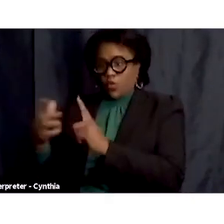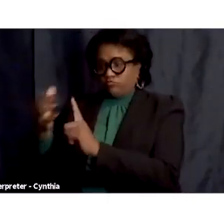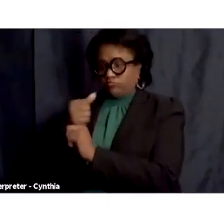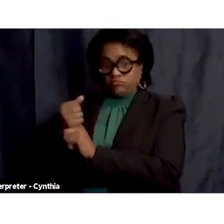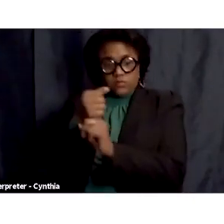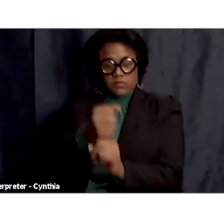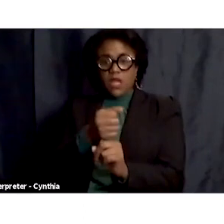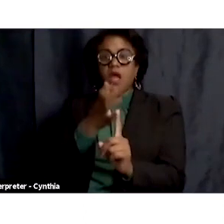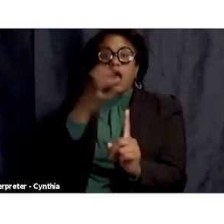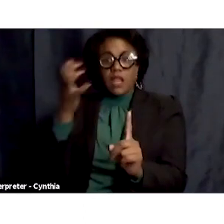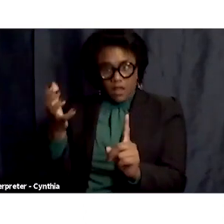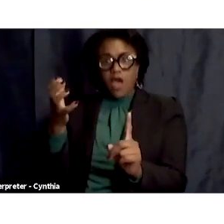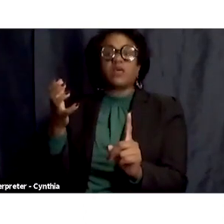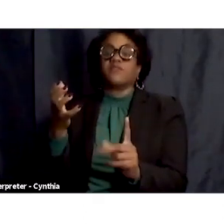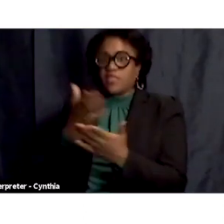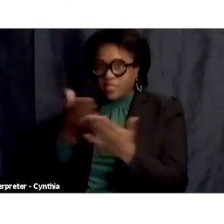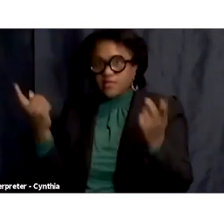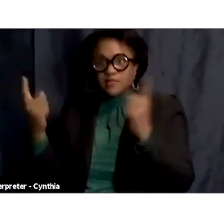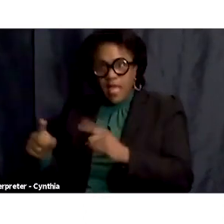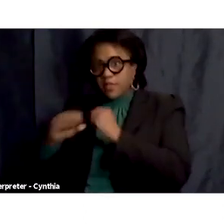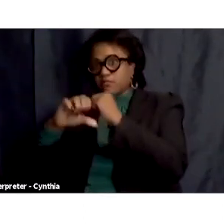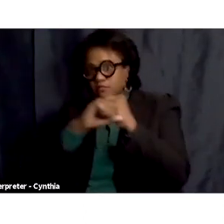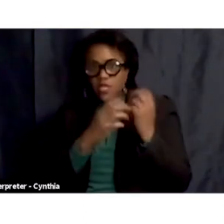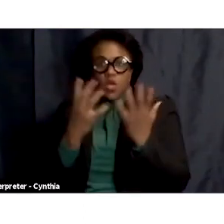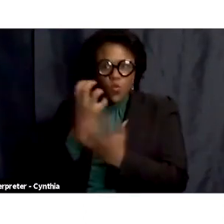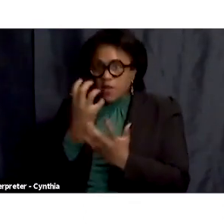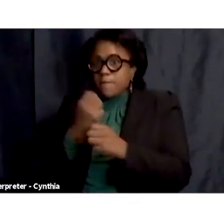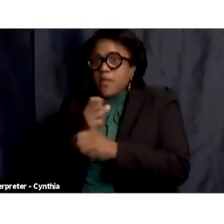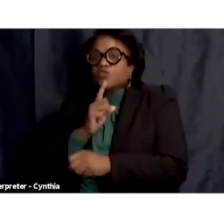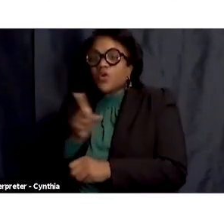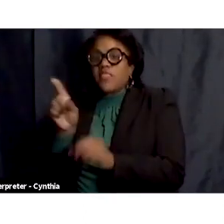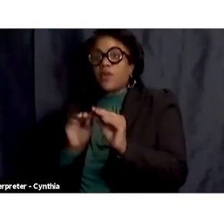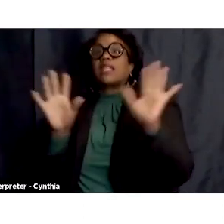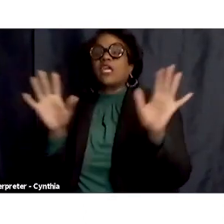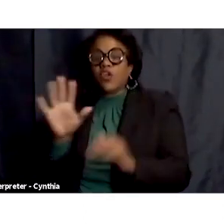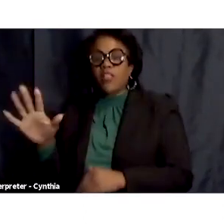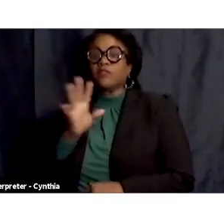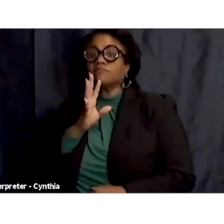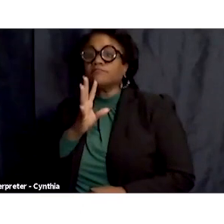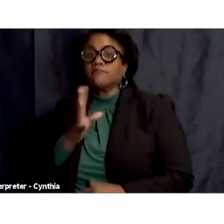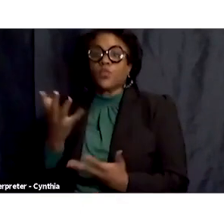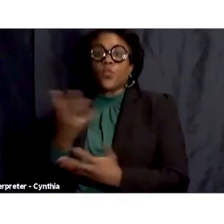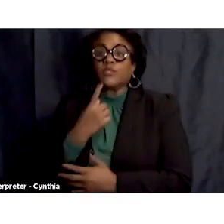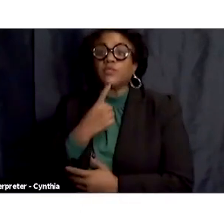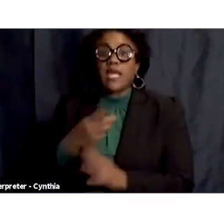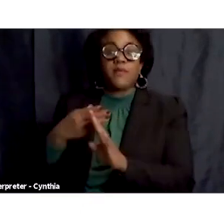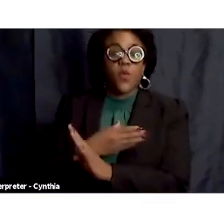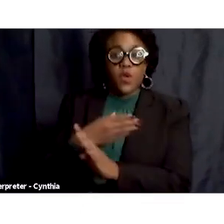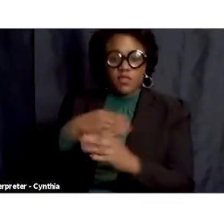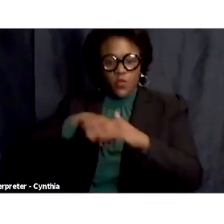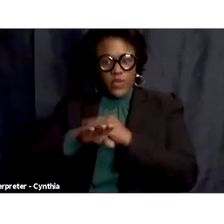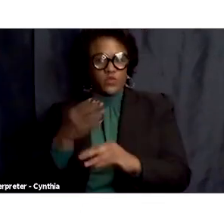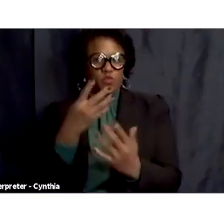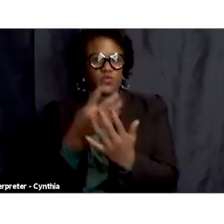of nerves and a lot of stuff, and there's going to be press. We wanted to make sure that they were very clear on the talking points beforehand, before they went into the